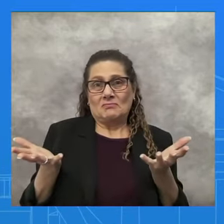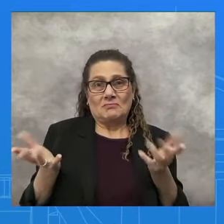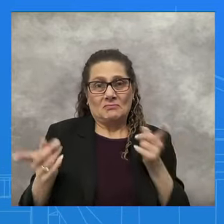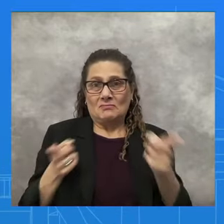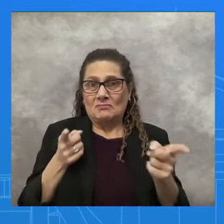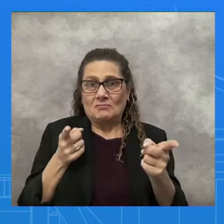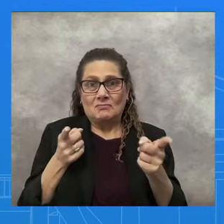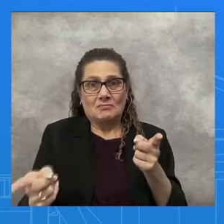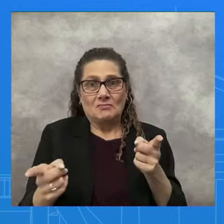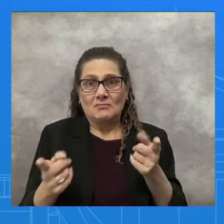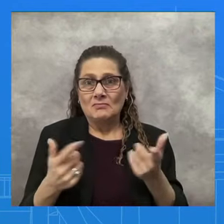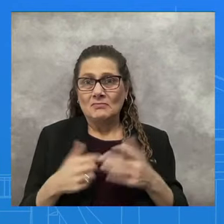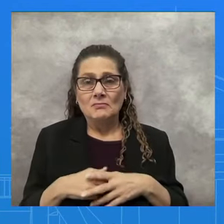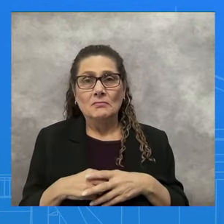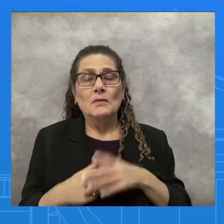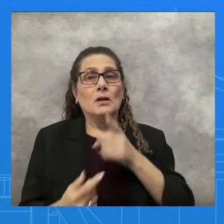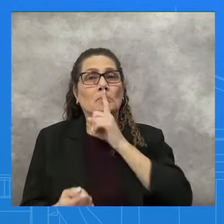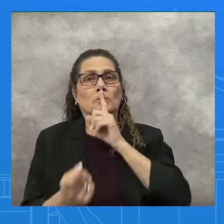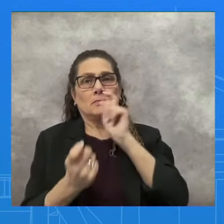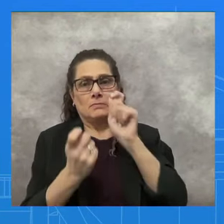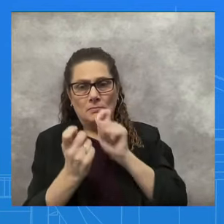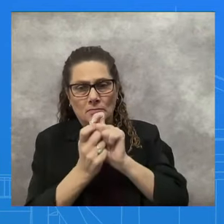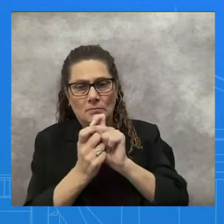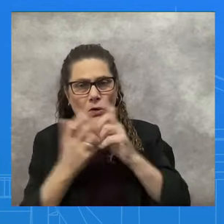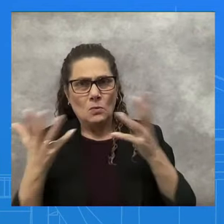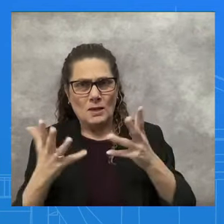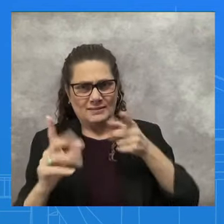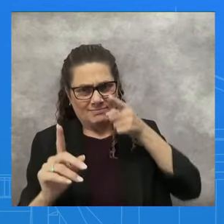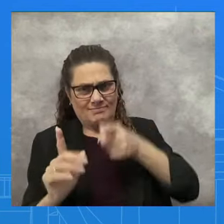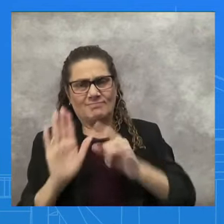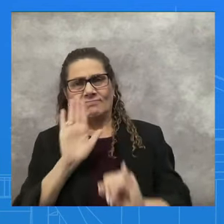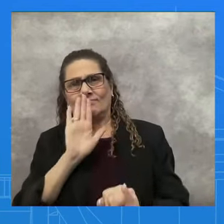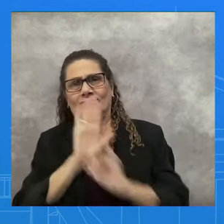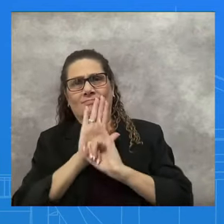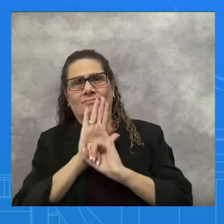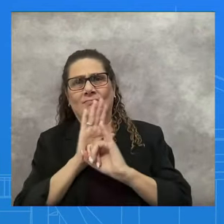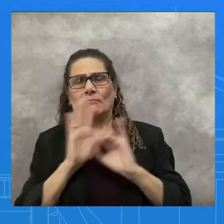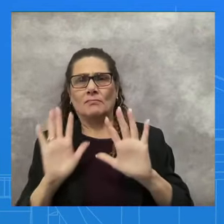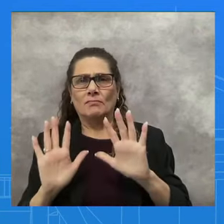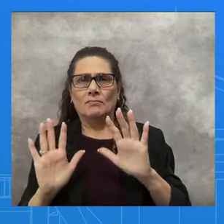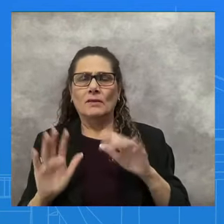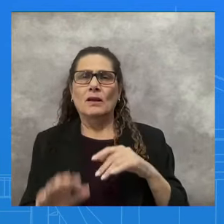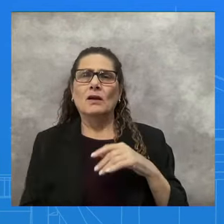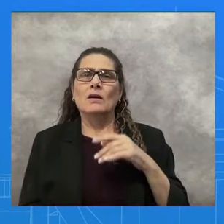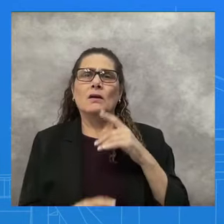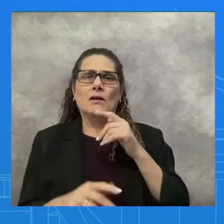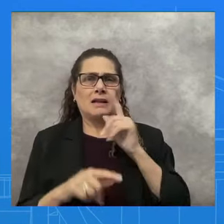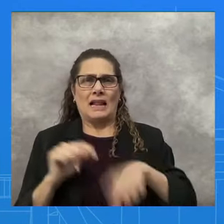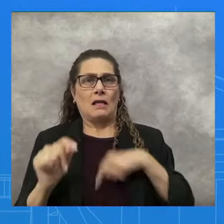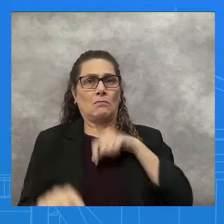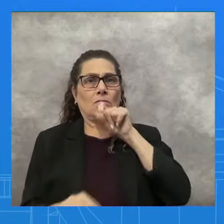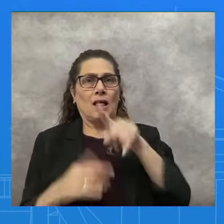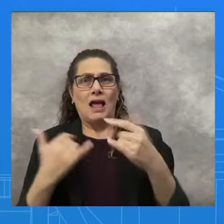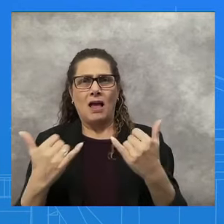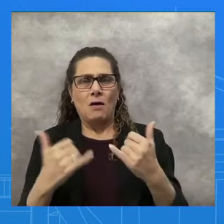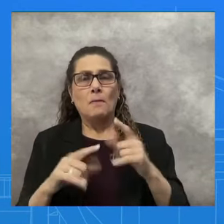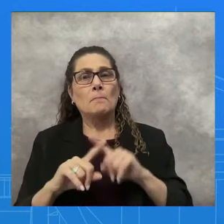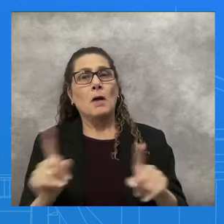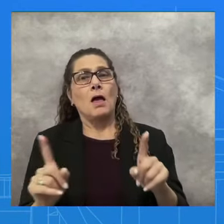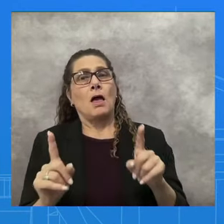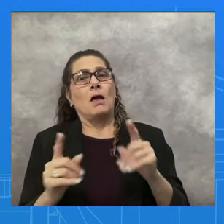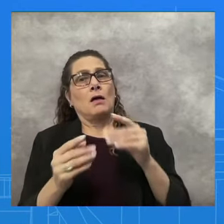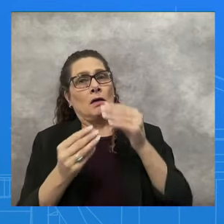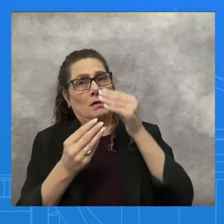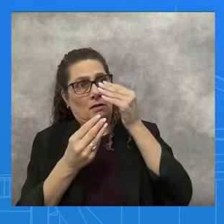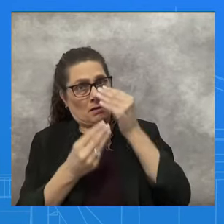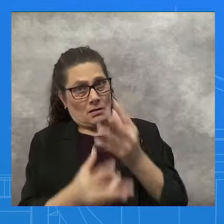capability than I have already. It's just not prudent to do that. As I said, we work on downgrades of intelligence in a strategic, deliberate way. We're